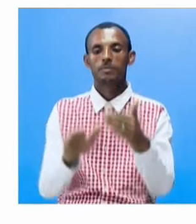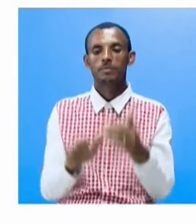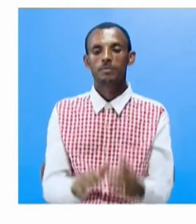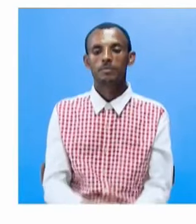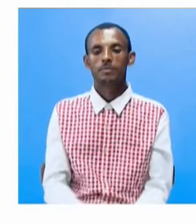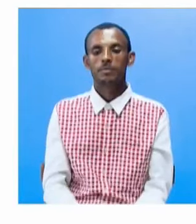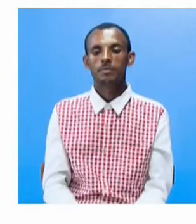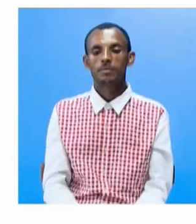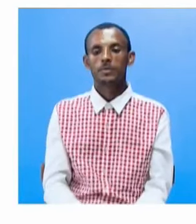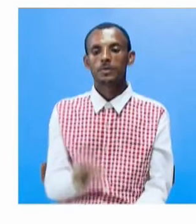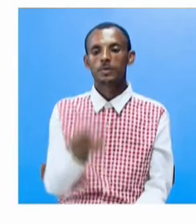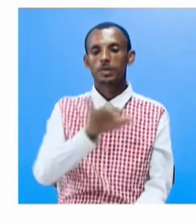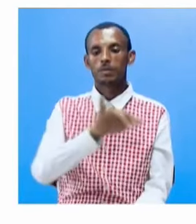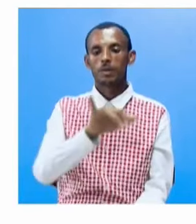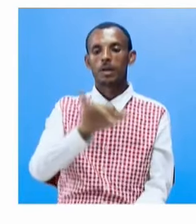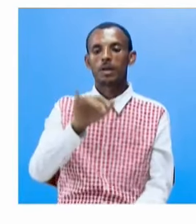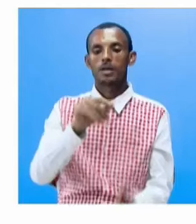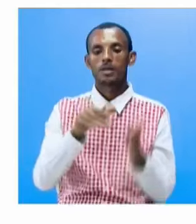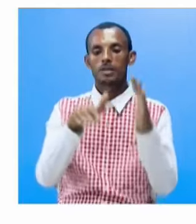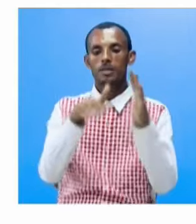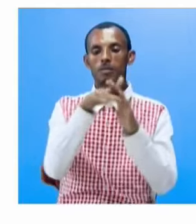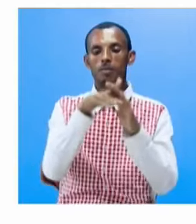with similar symbol.